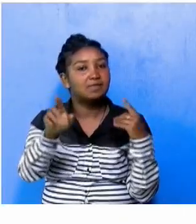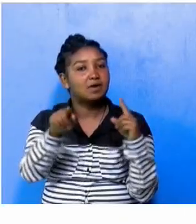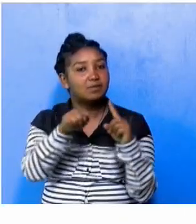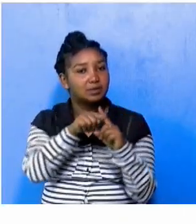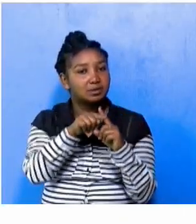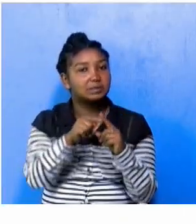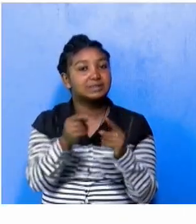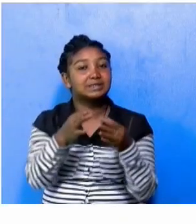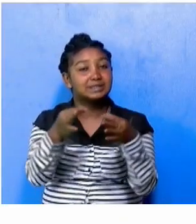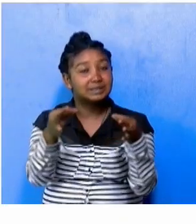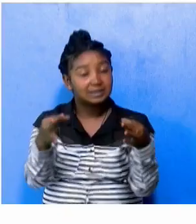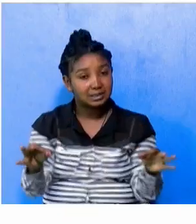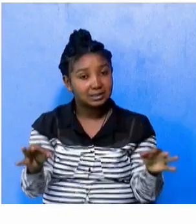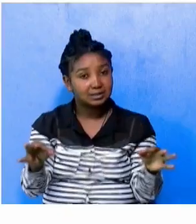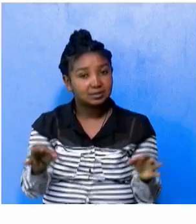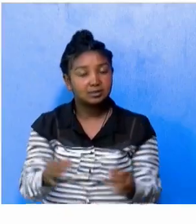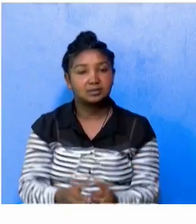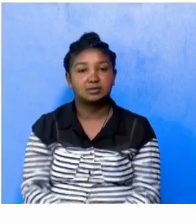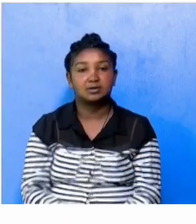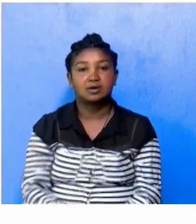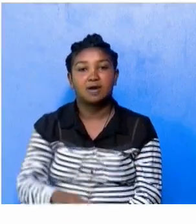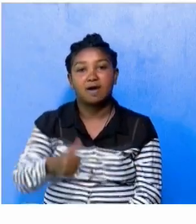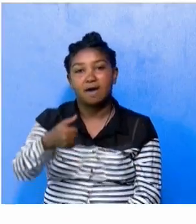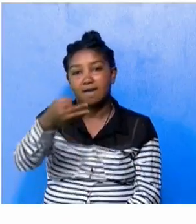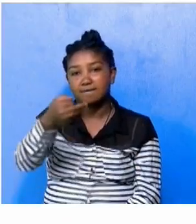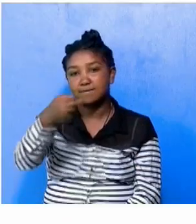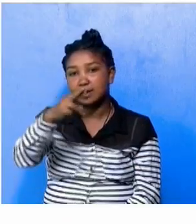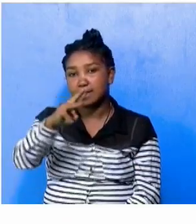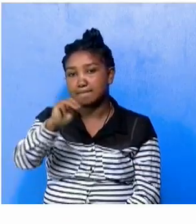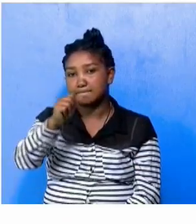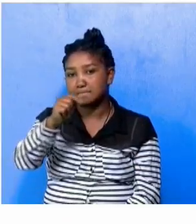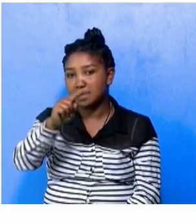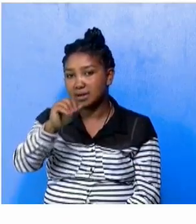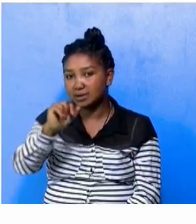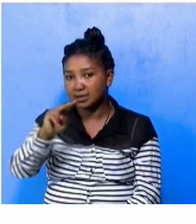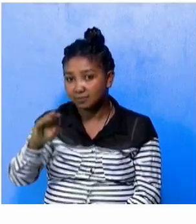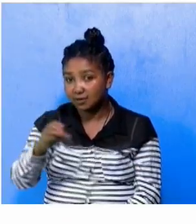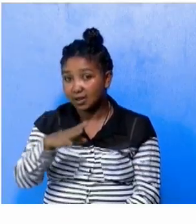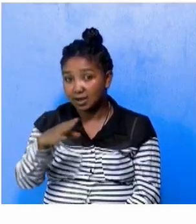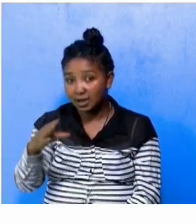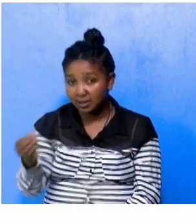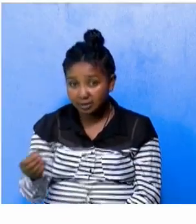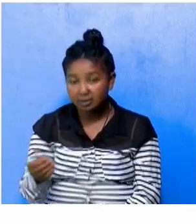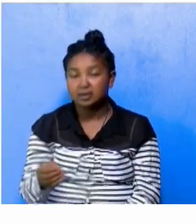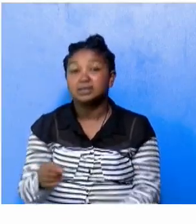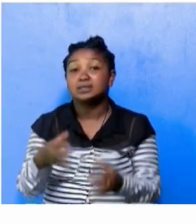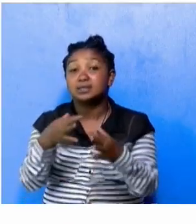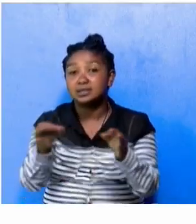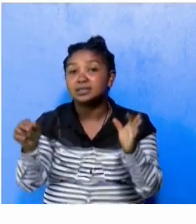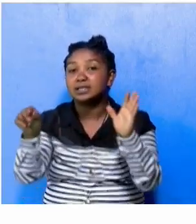or the sentence is affirmative, and if the sentence is negative,